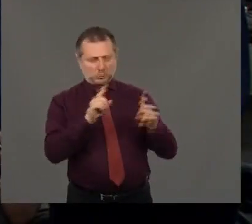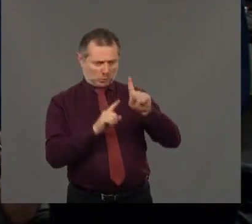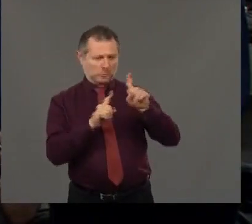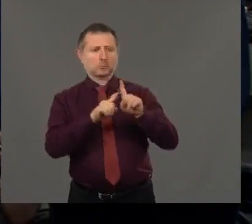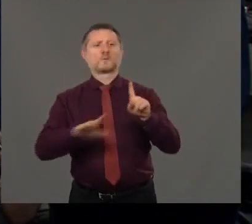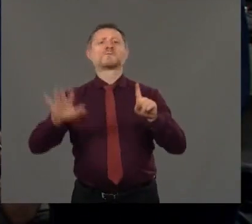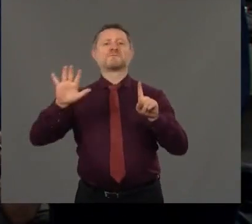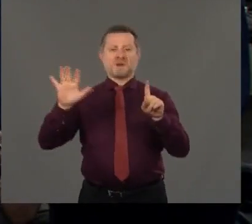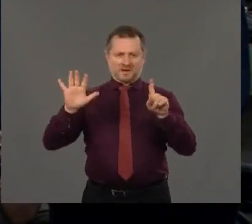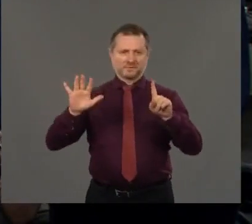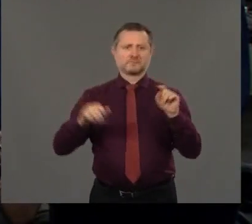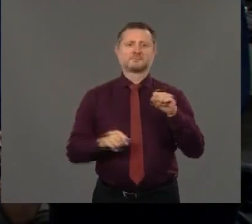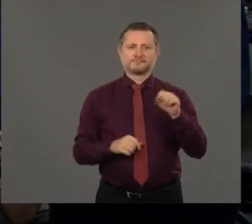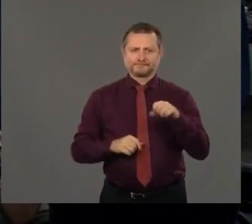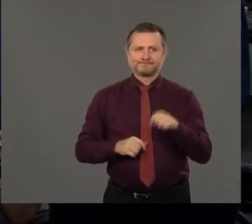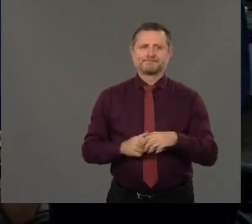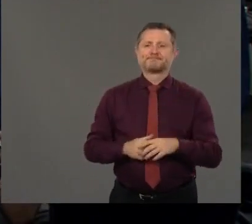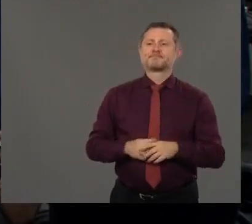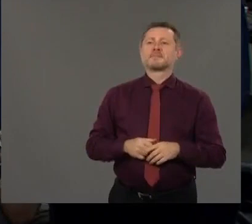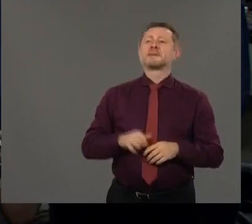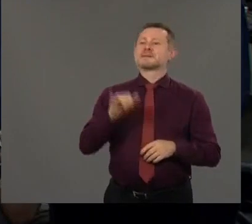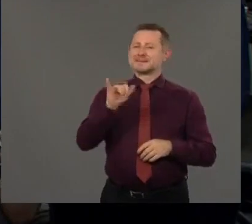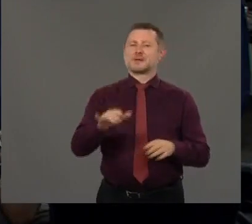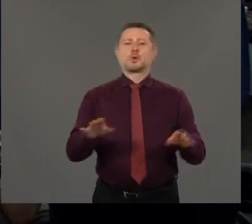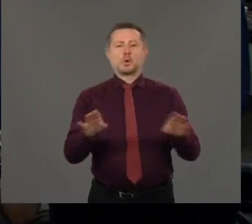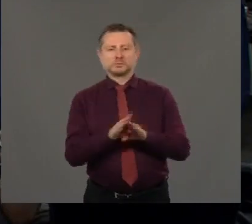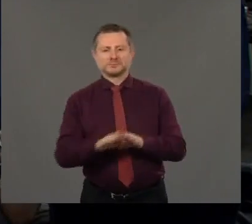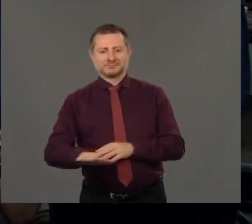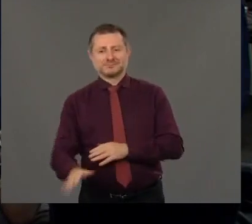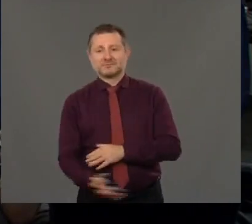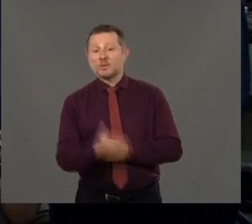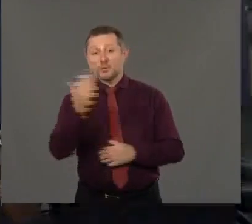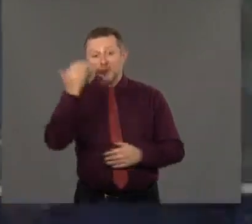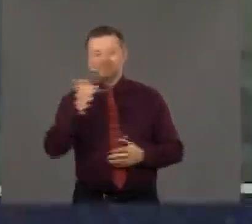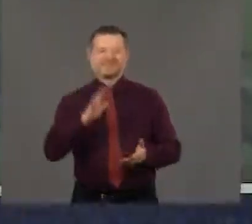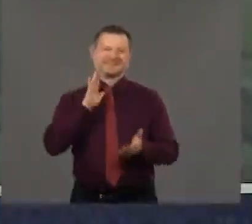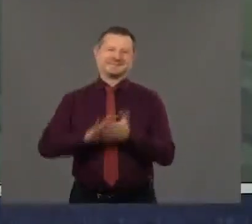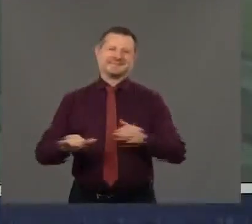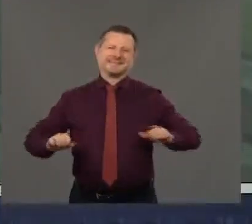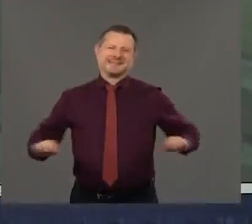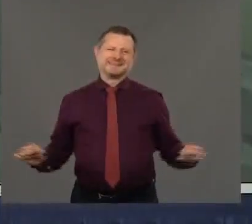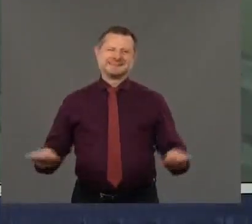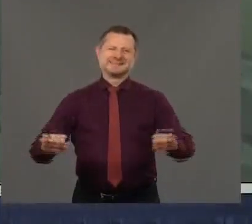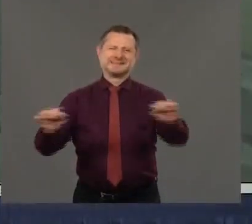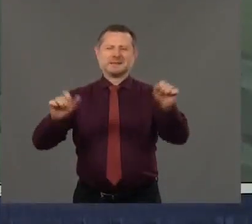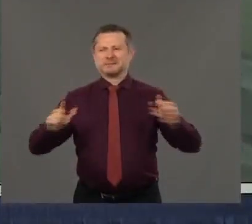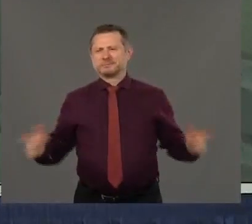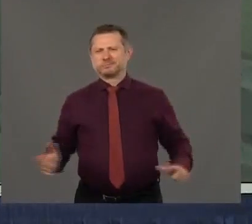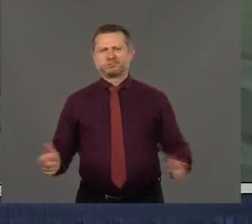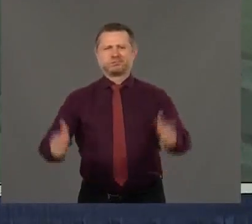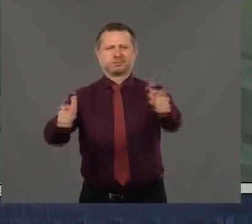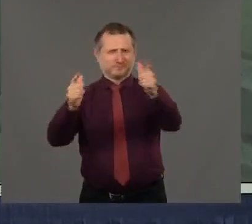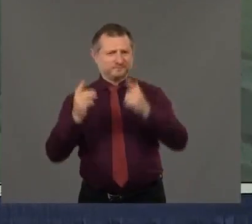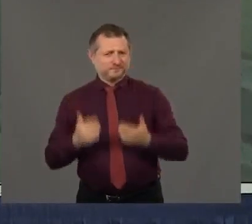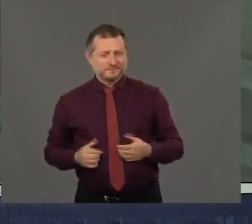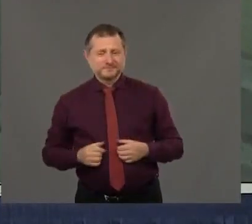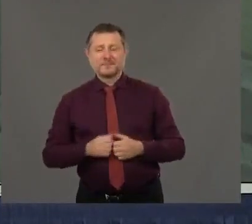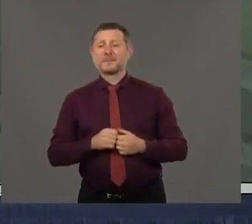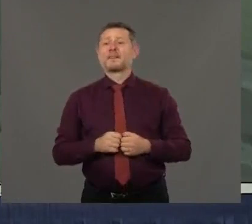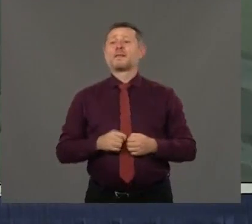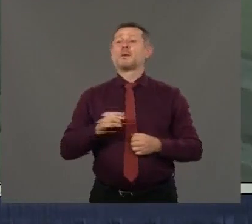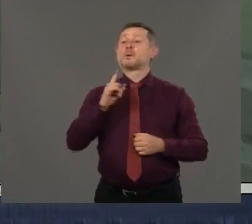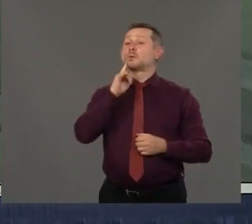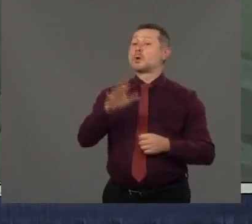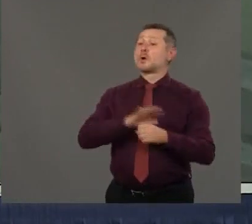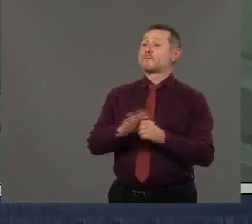5. So, yeah, it's closed in the middle of the night so they can disinfect trains. And as soon as we get past this and you